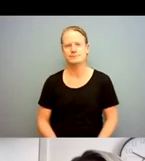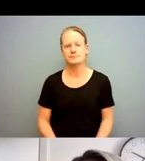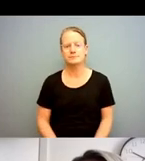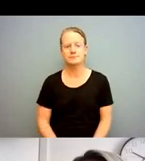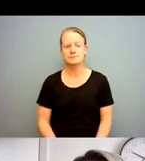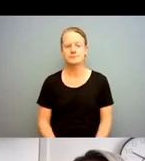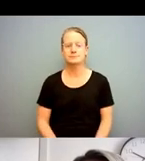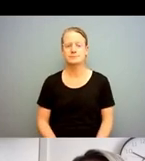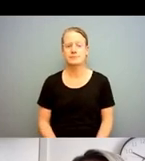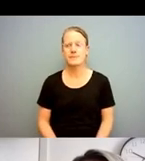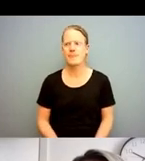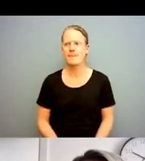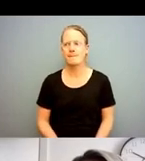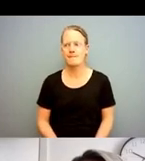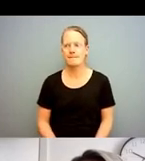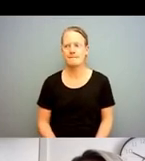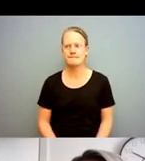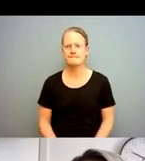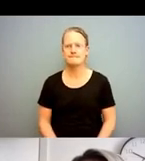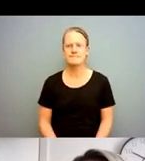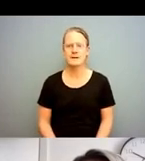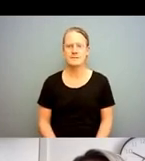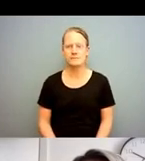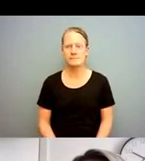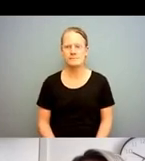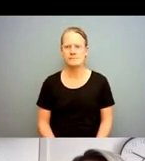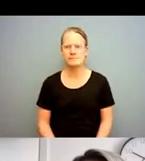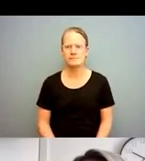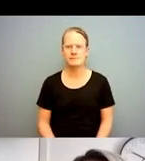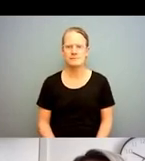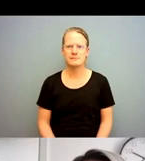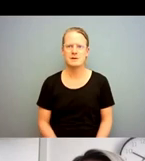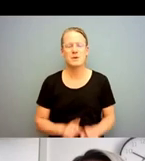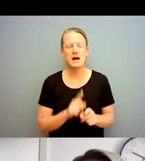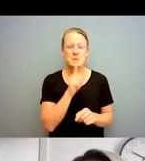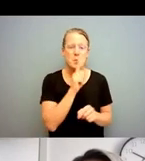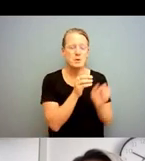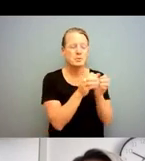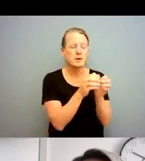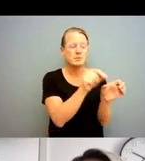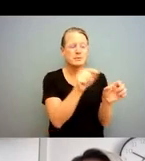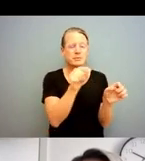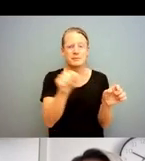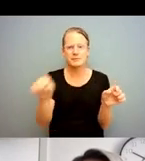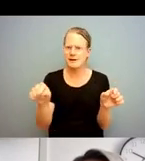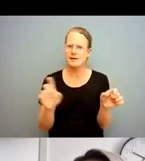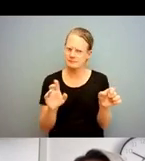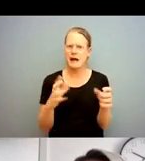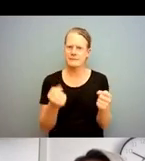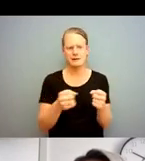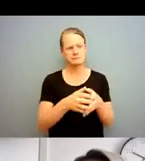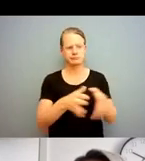educational area, but just going to the doctor or going to